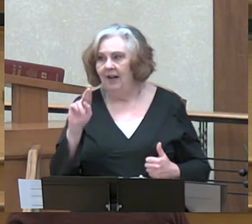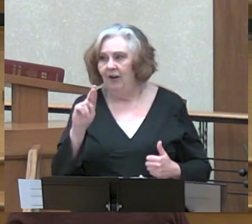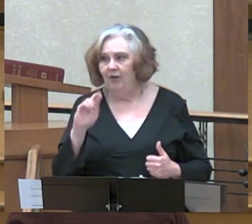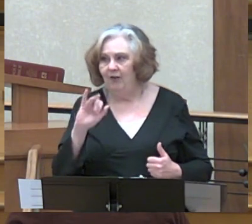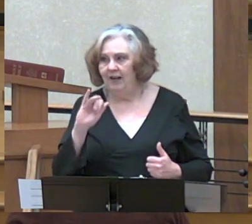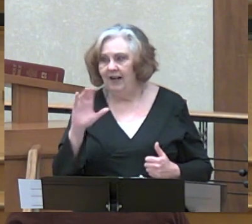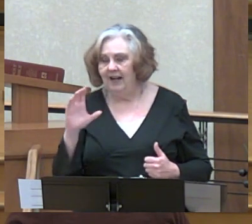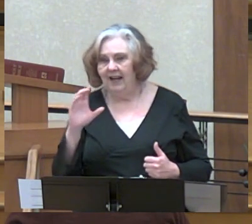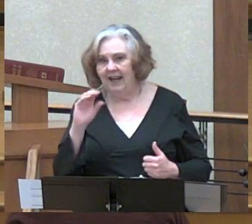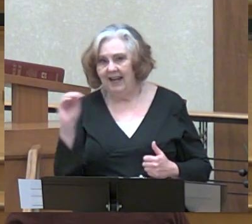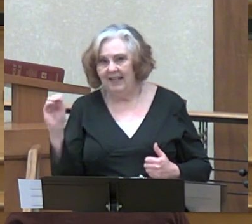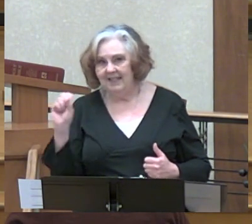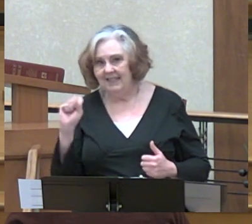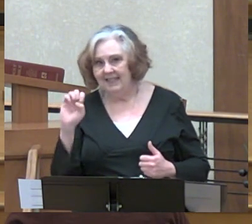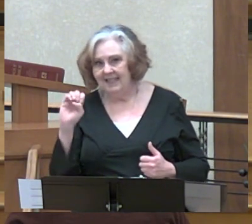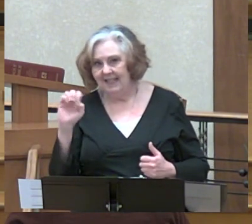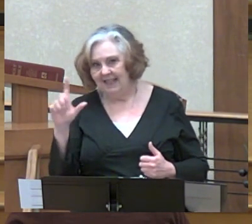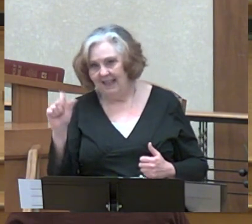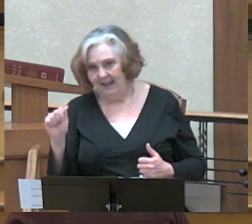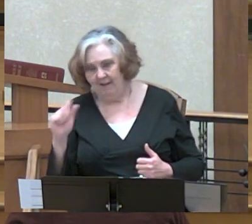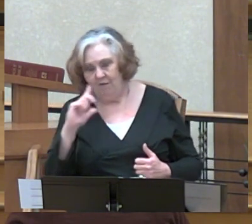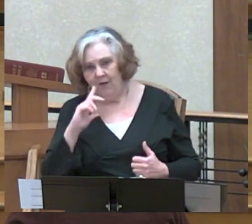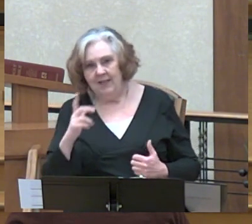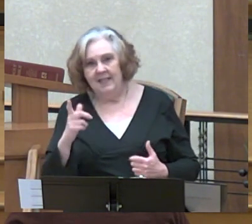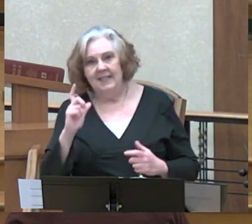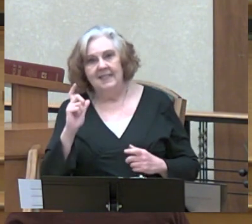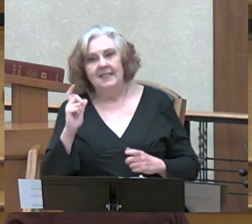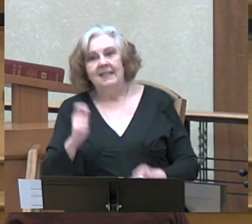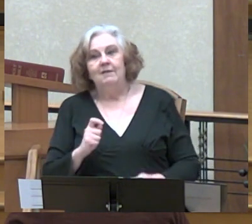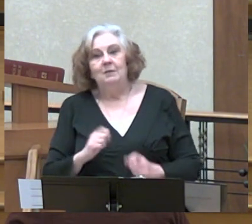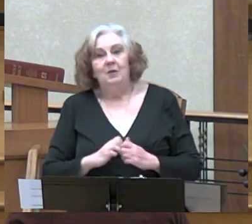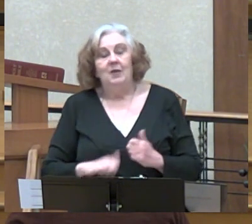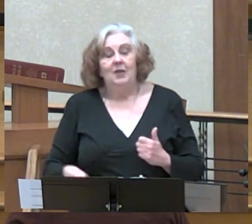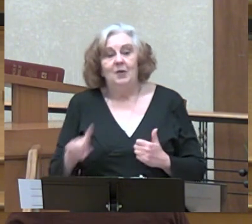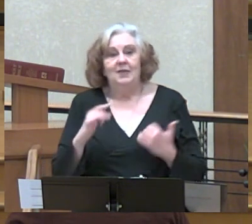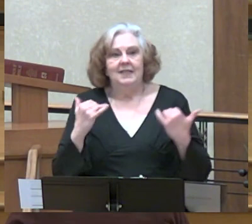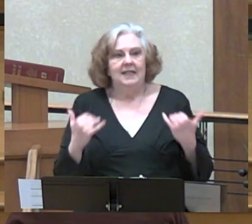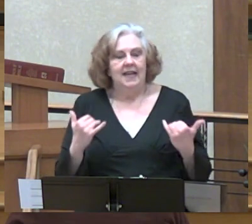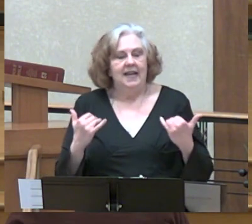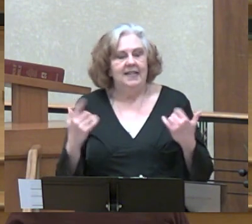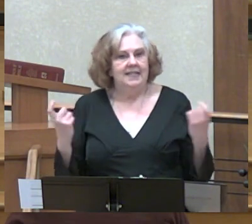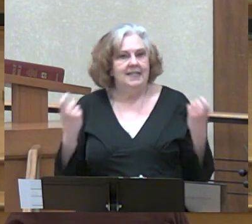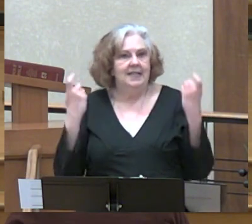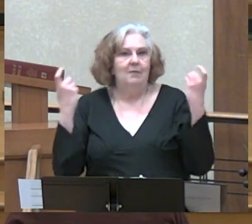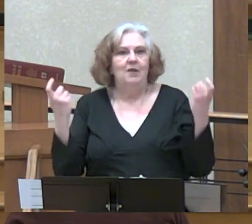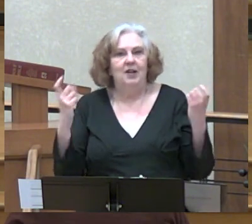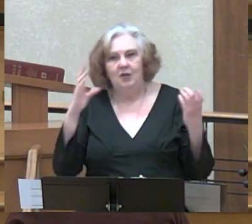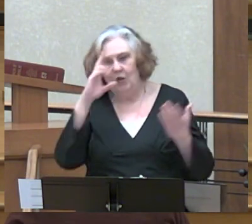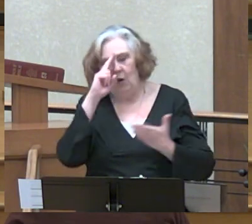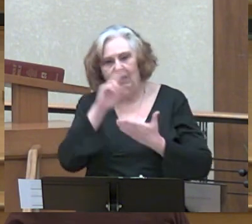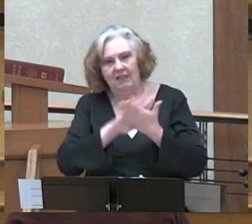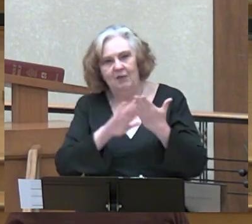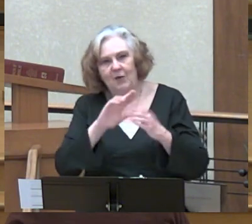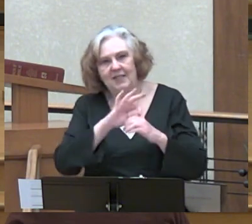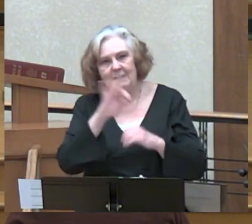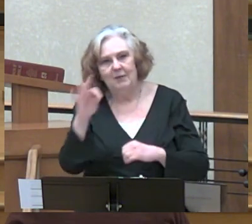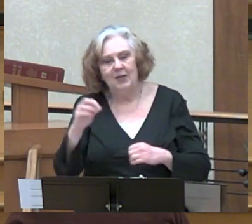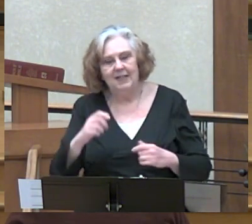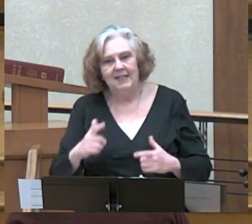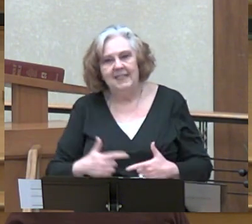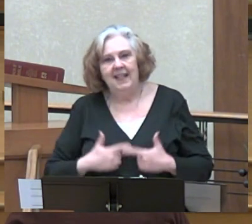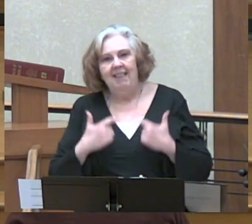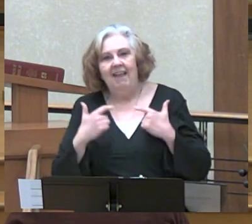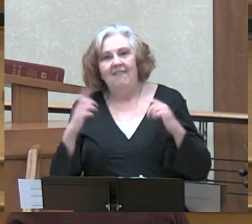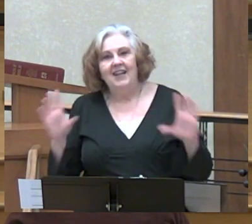and for this gift to be among you today and to celebrate, even though virtually, we know the Holy Spirit is alive and active.